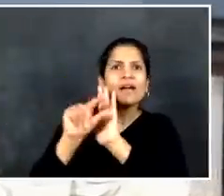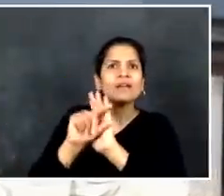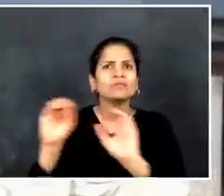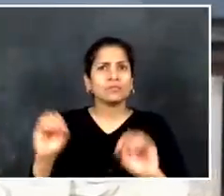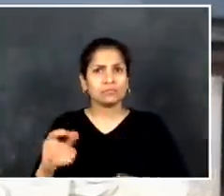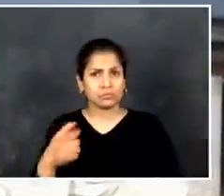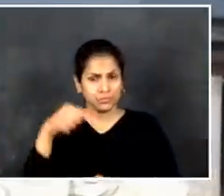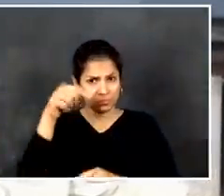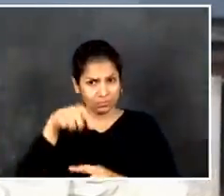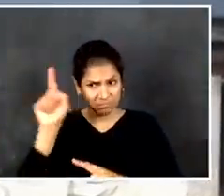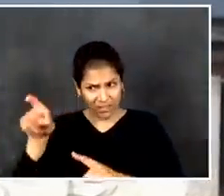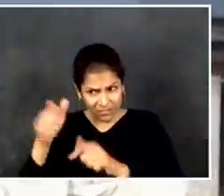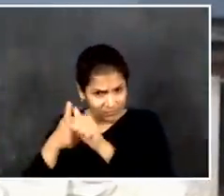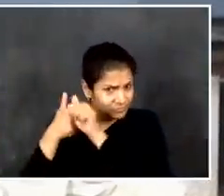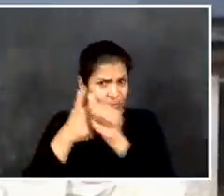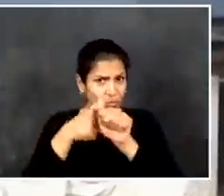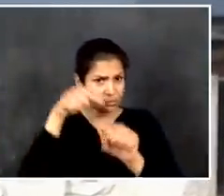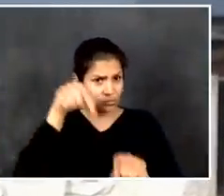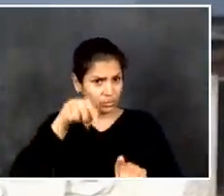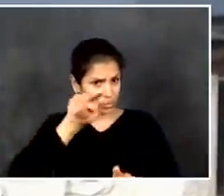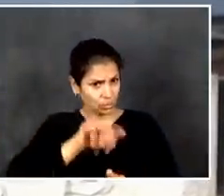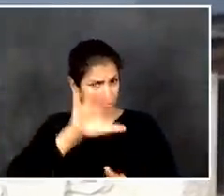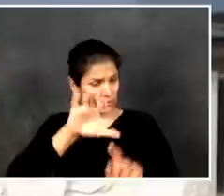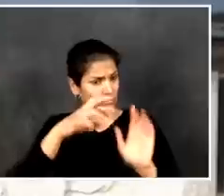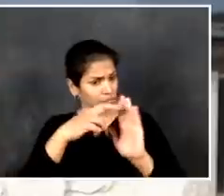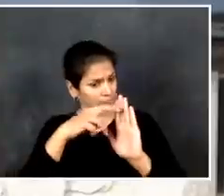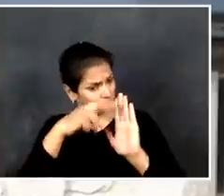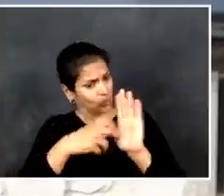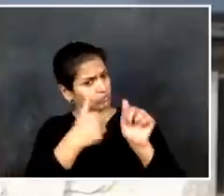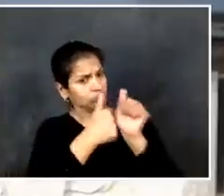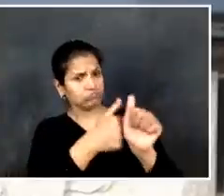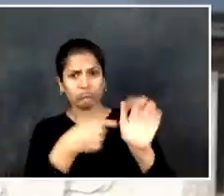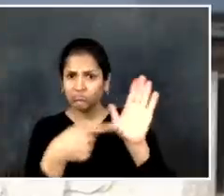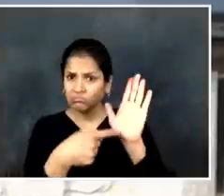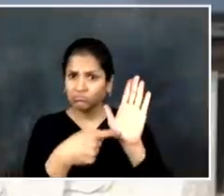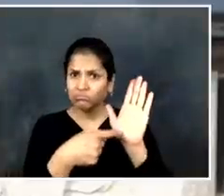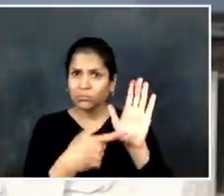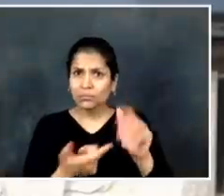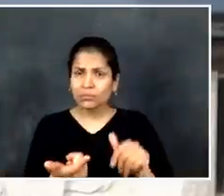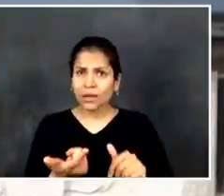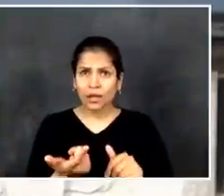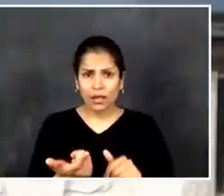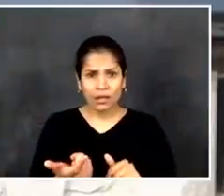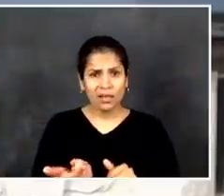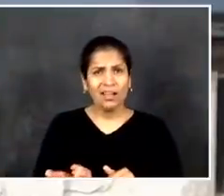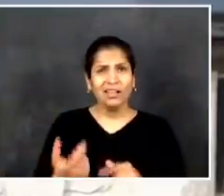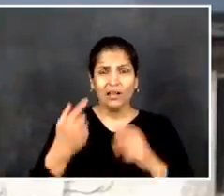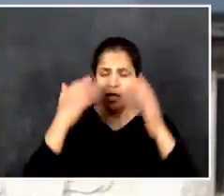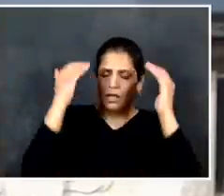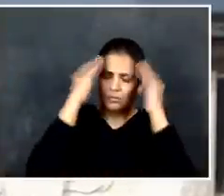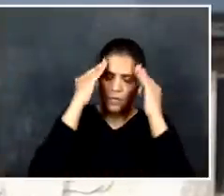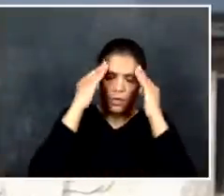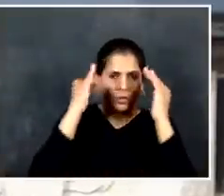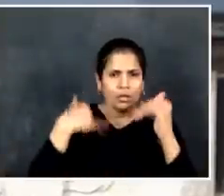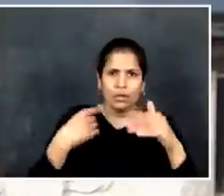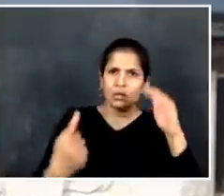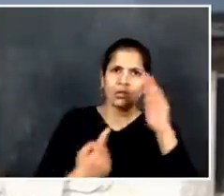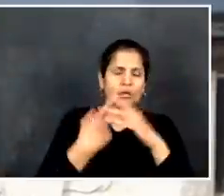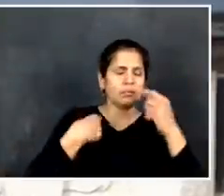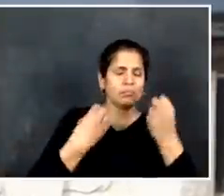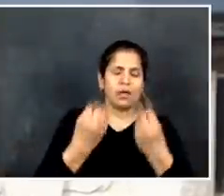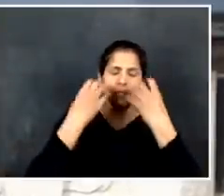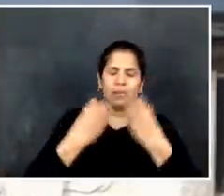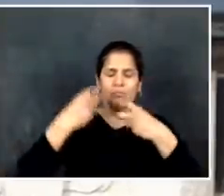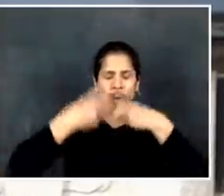unknown. And, you know, at the time we closed the schools, it was quite clear there were so